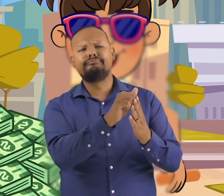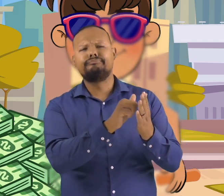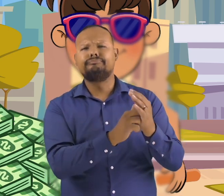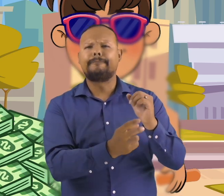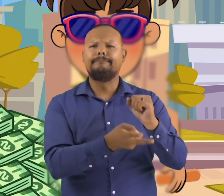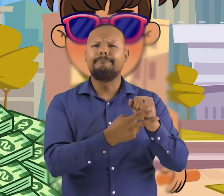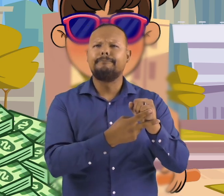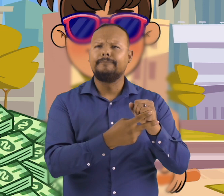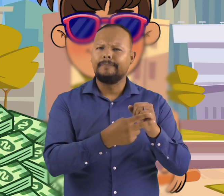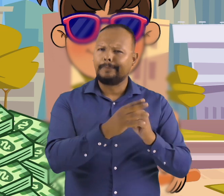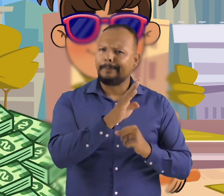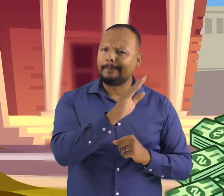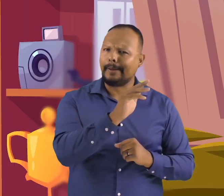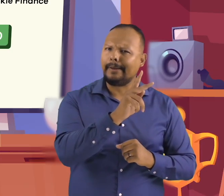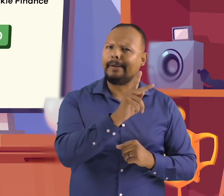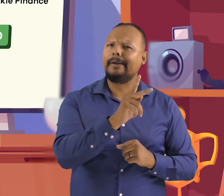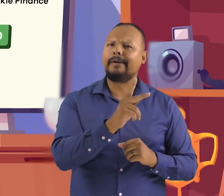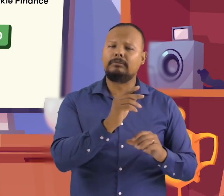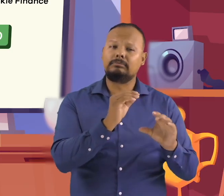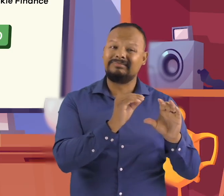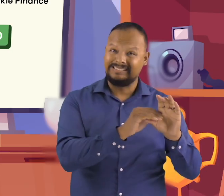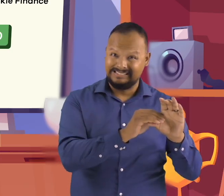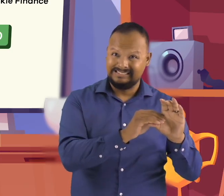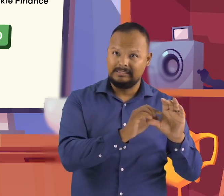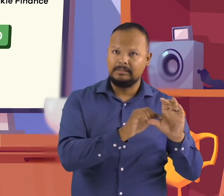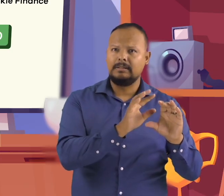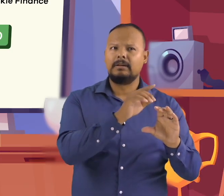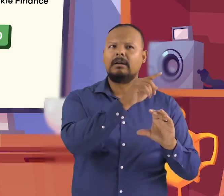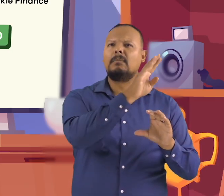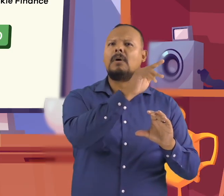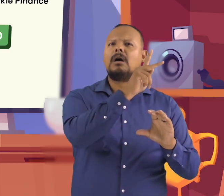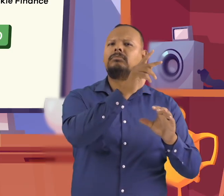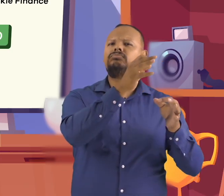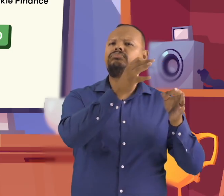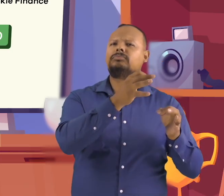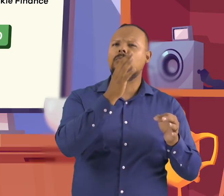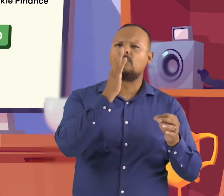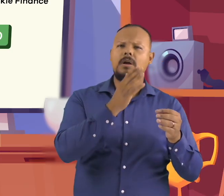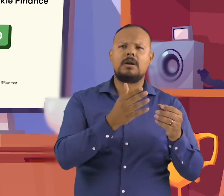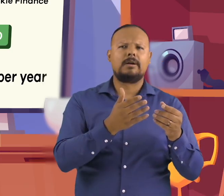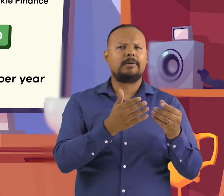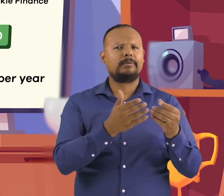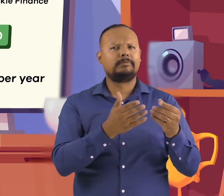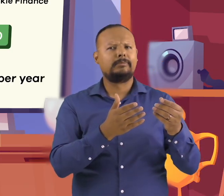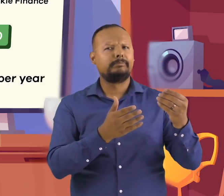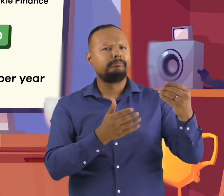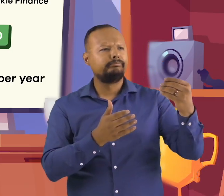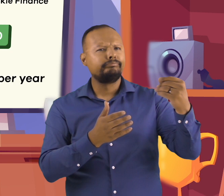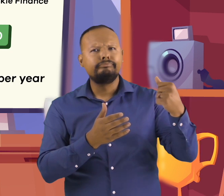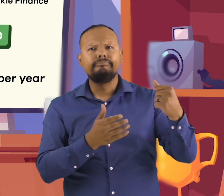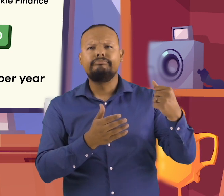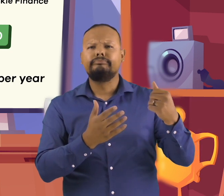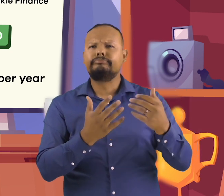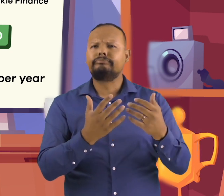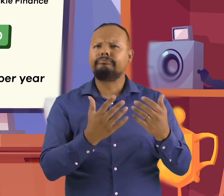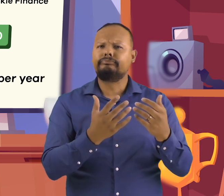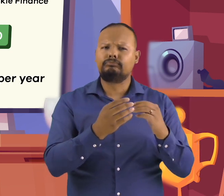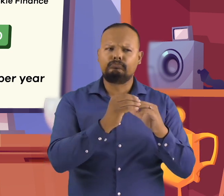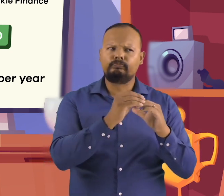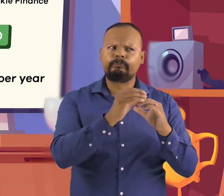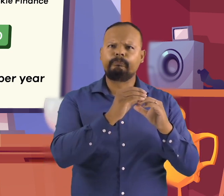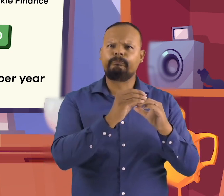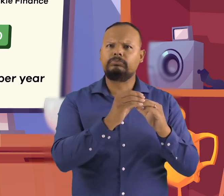into a savings account. The bank she is using has set their interest rate at 15% per year.